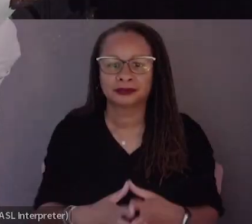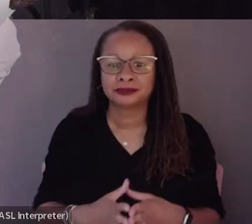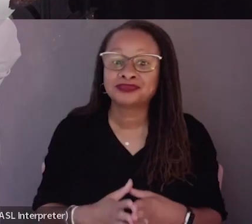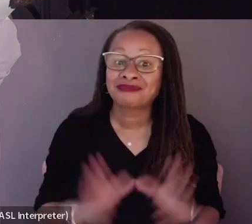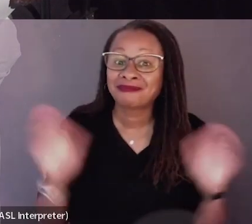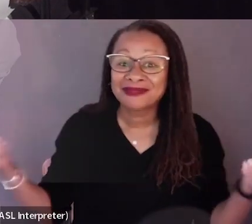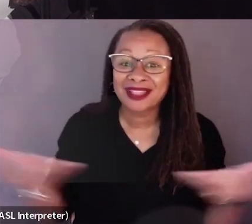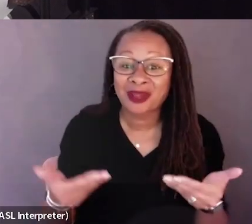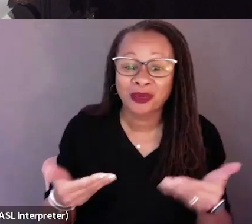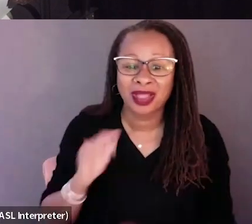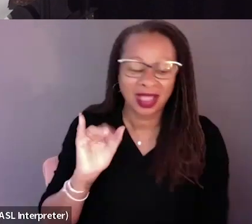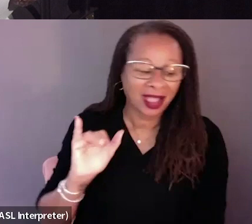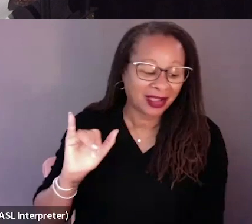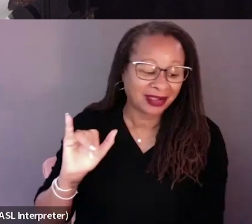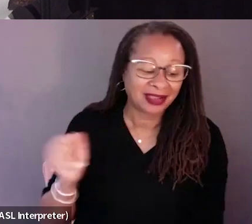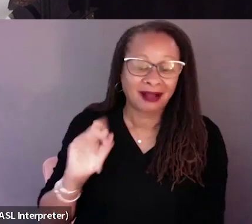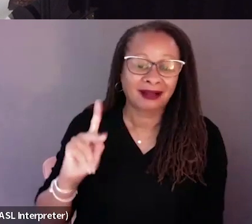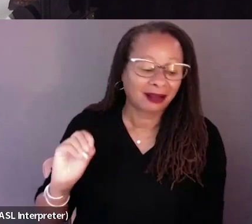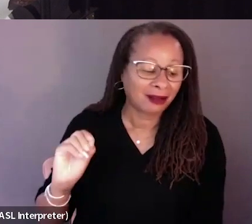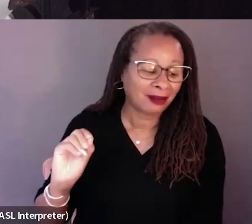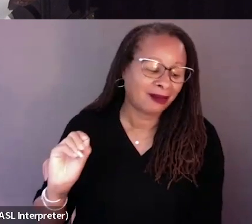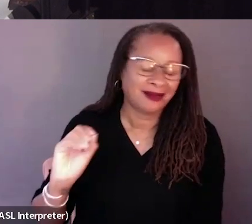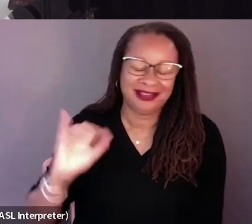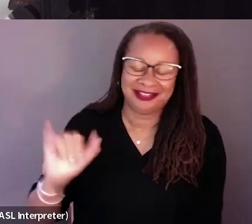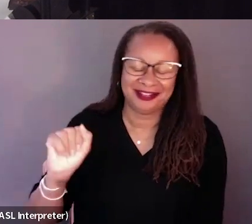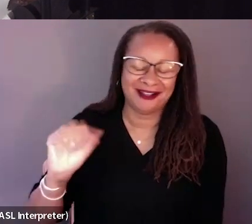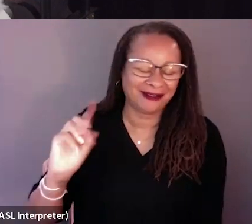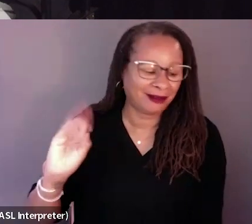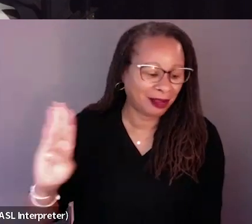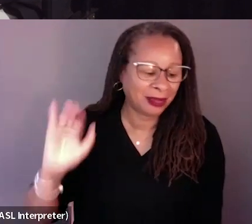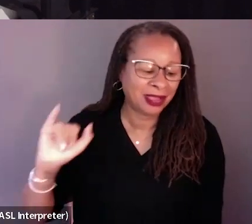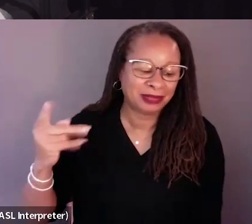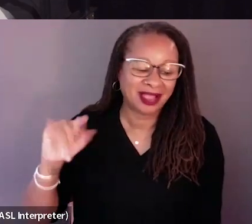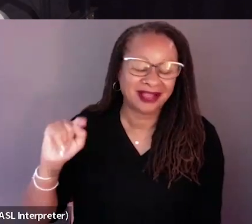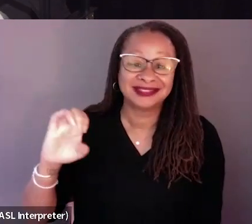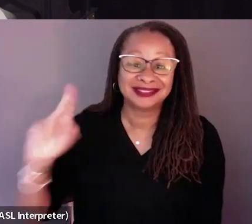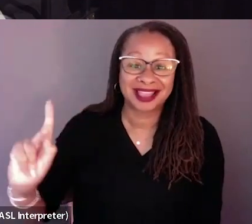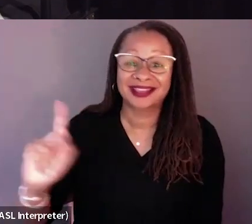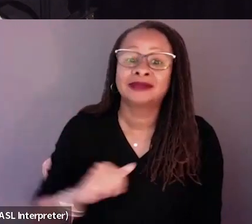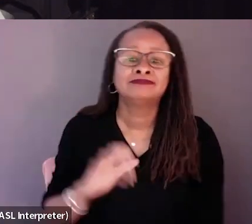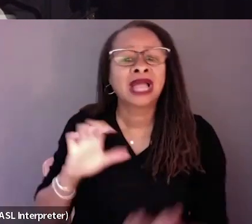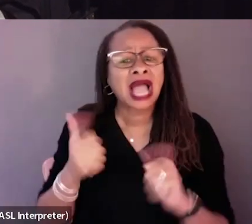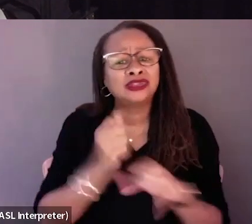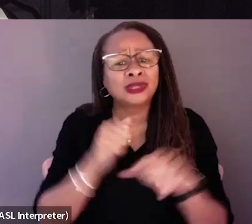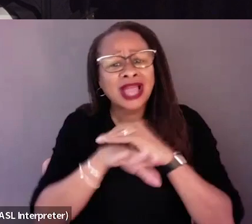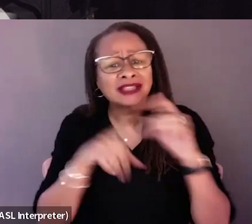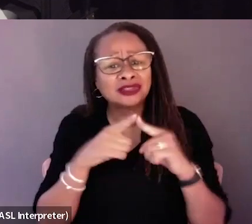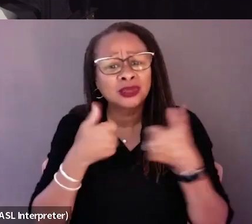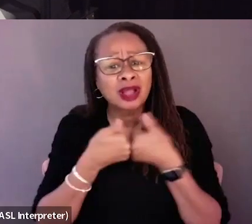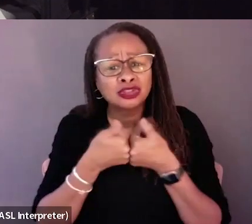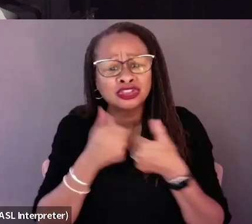Well, welcome, Jakub Piatek. What a fantastic film Pianoforte is. How did you get access to this